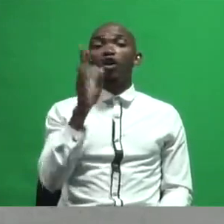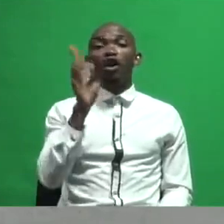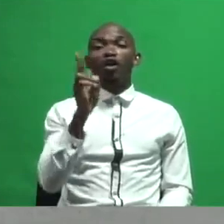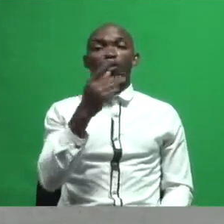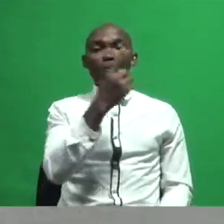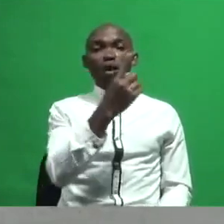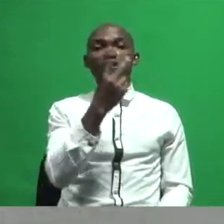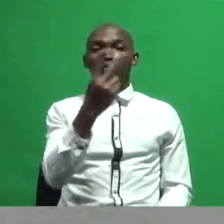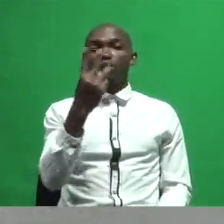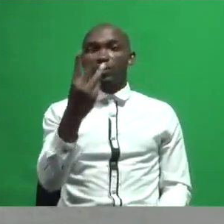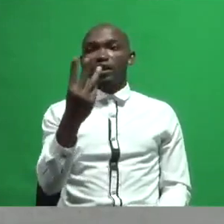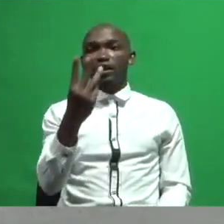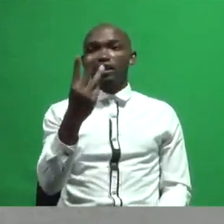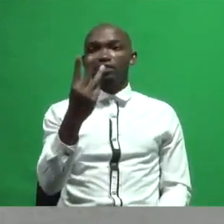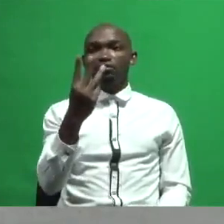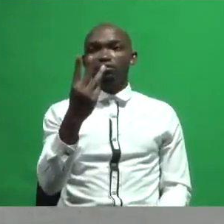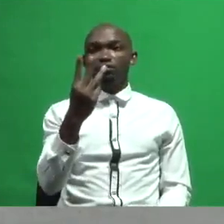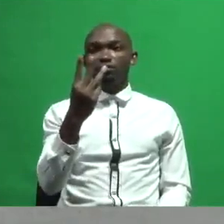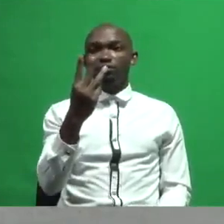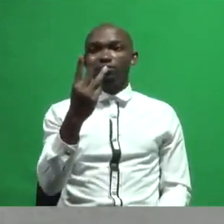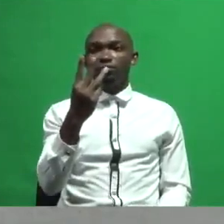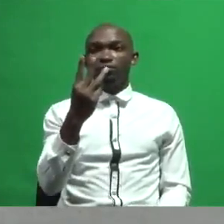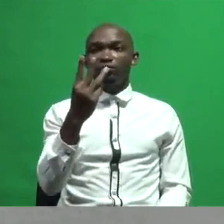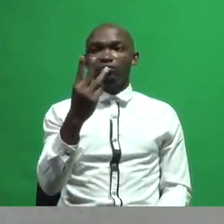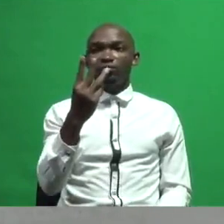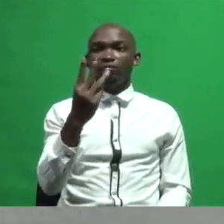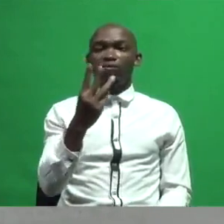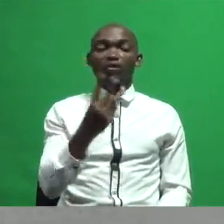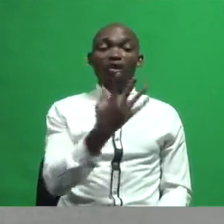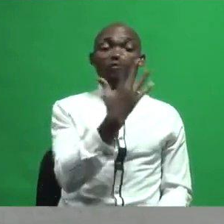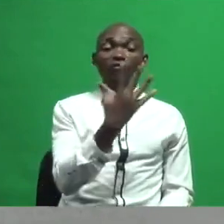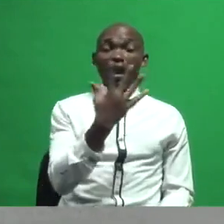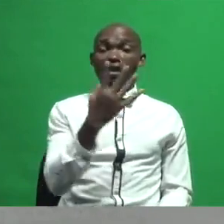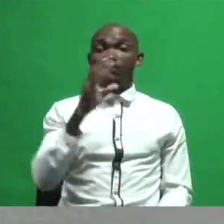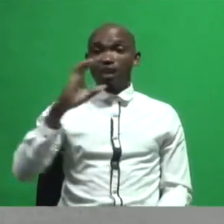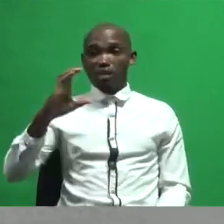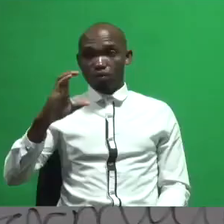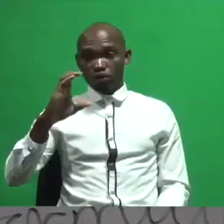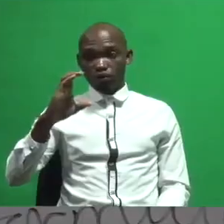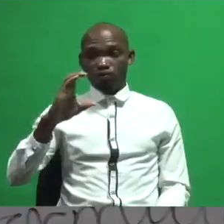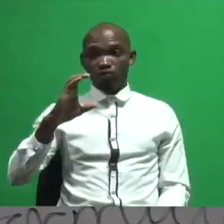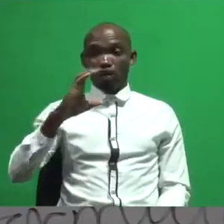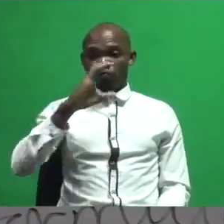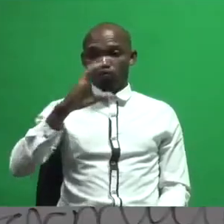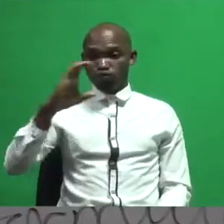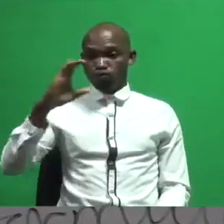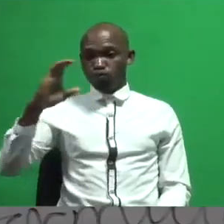together. 1, 2, 3. Here we have 5 carbon atoms.